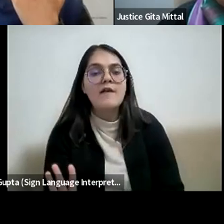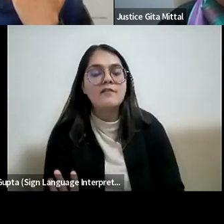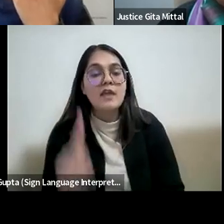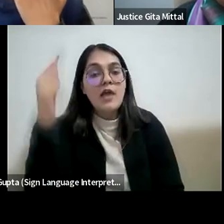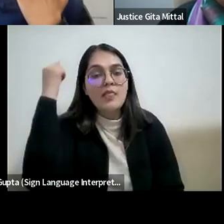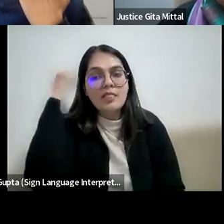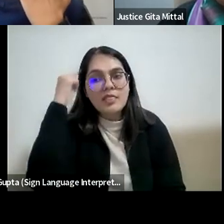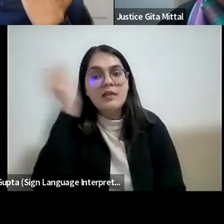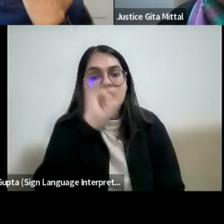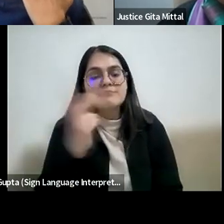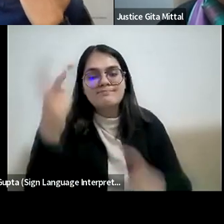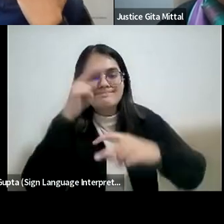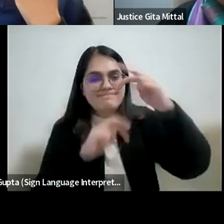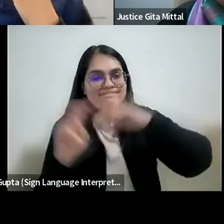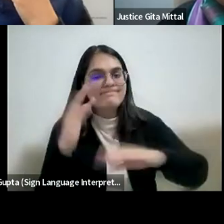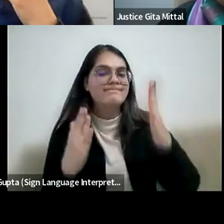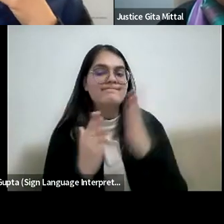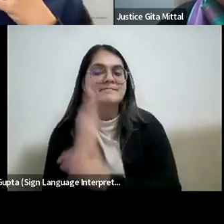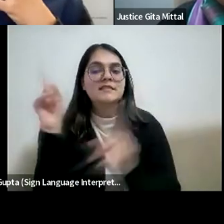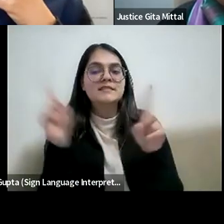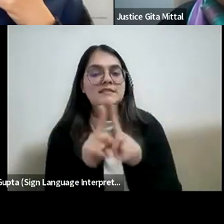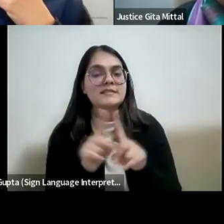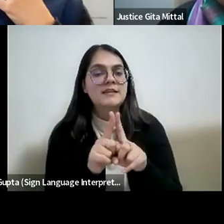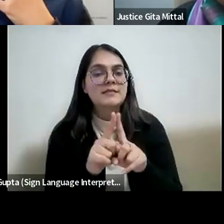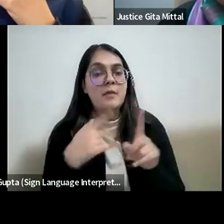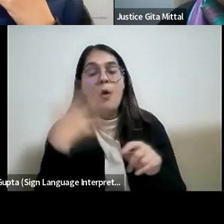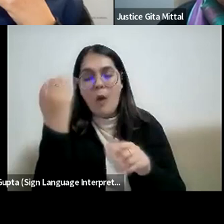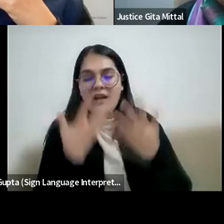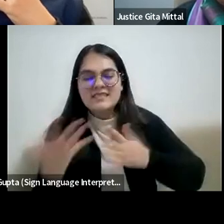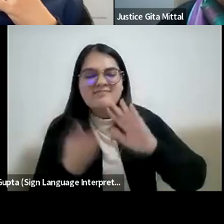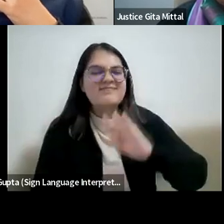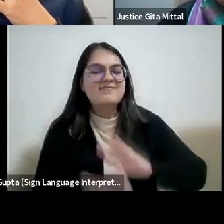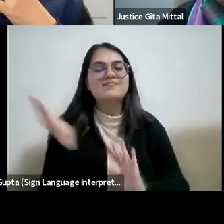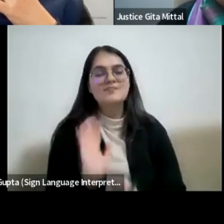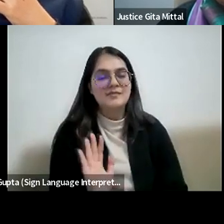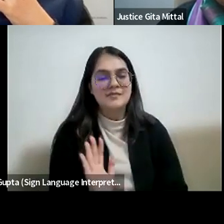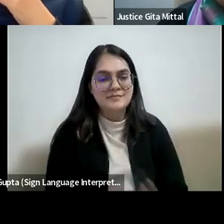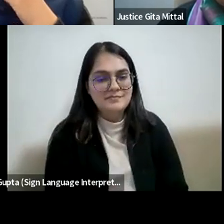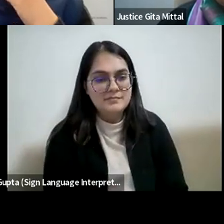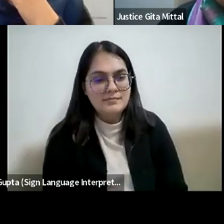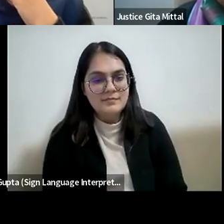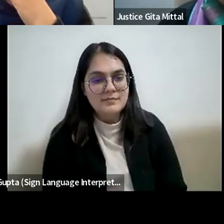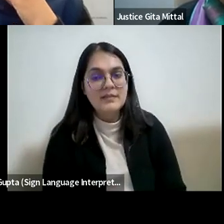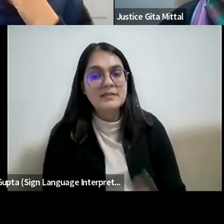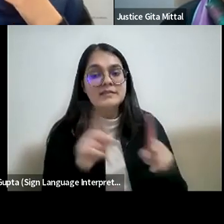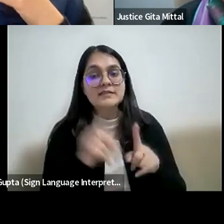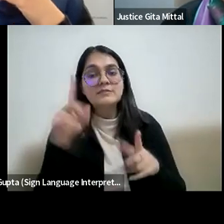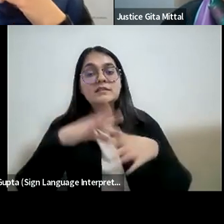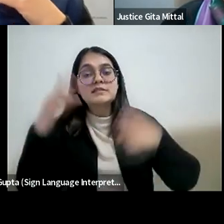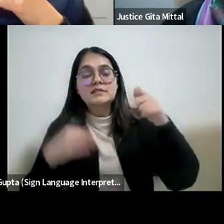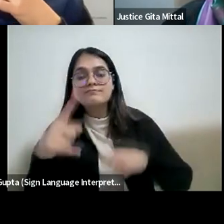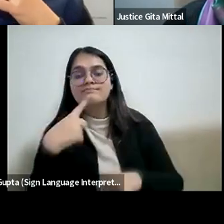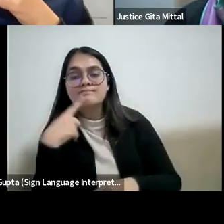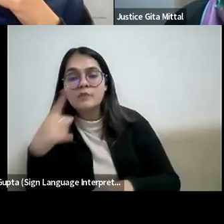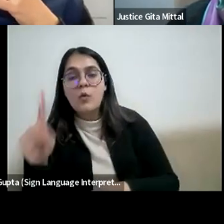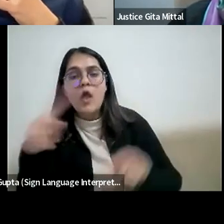and he developed his thoughts even more. And that's a fascinating discussion. I don't want to just go into that one direction, but just as Mittal, actually, there's one question which has